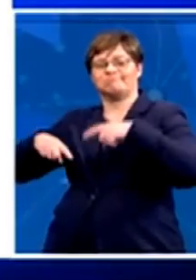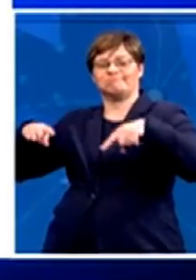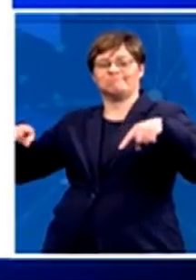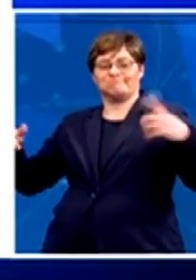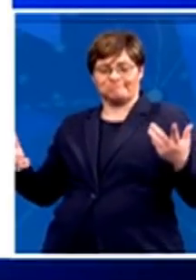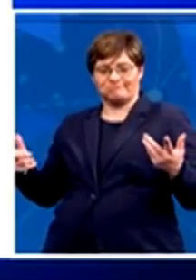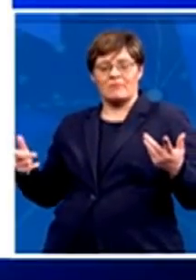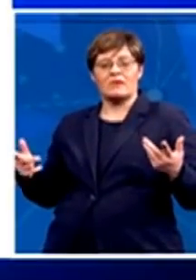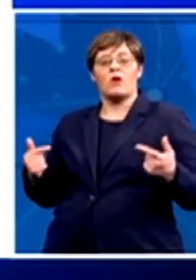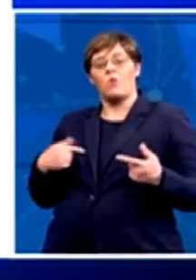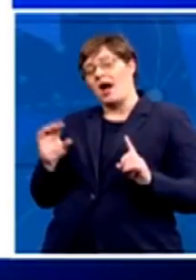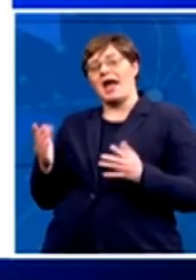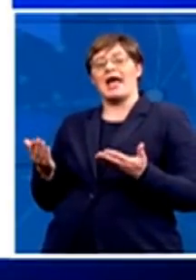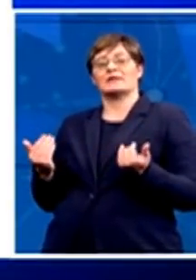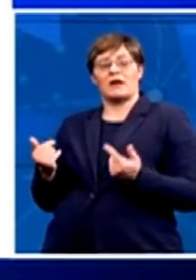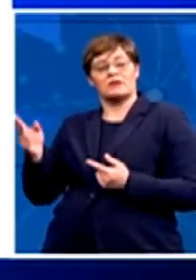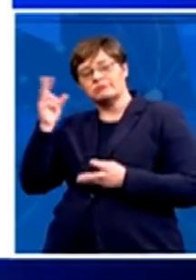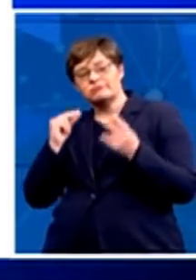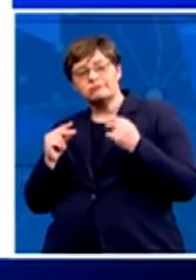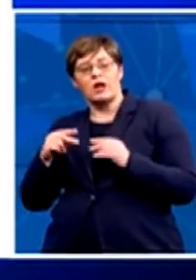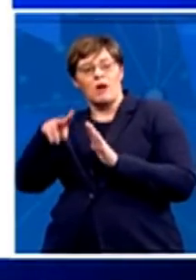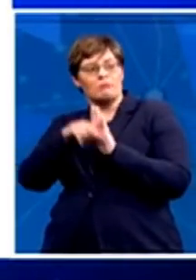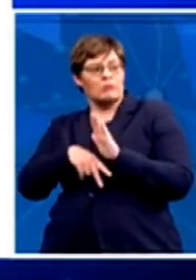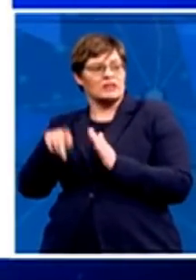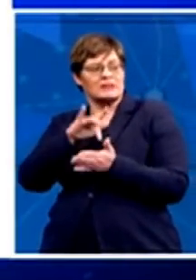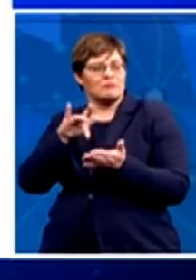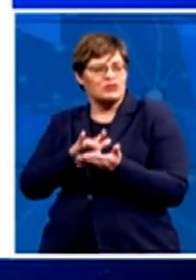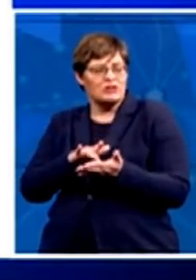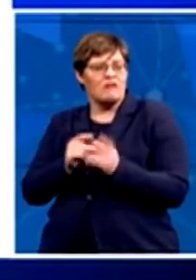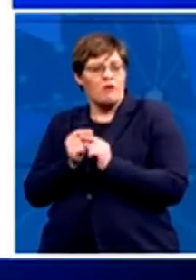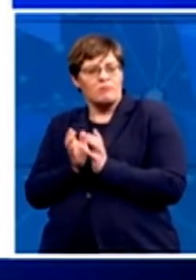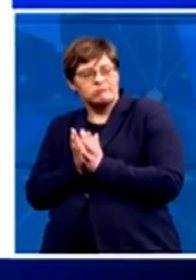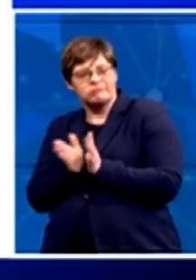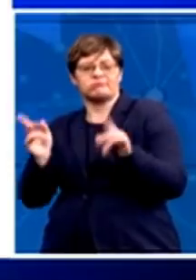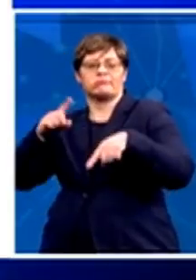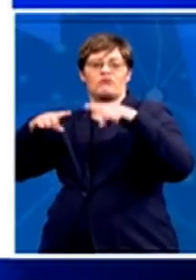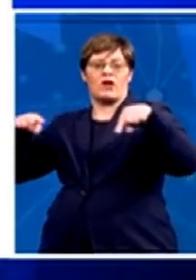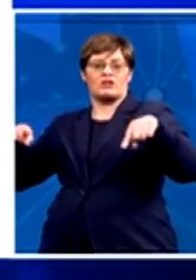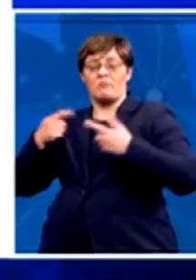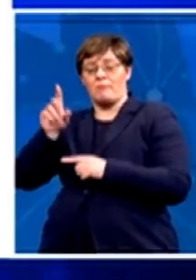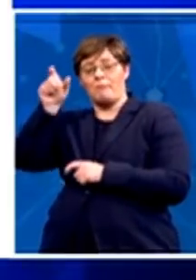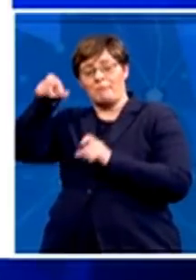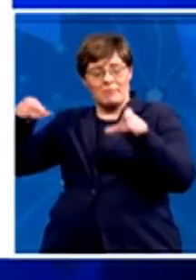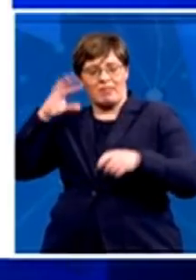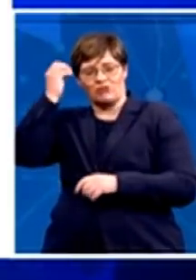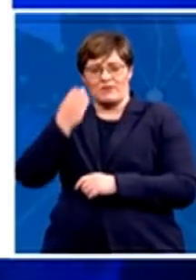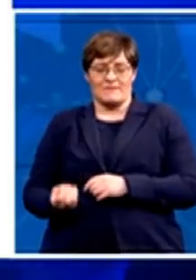policy positions from a broad range of interested persons. In this matter, that sort of